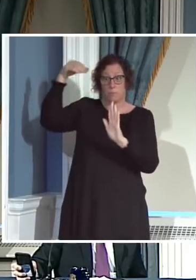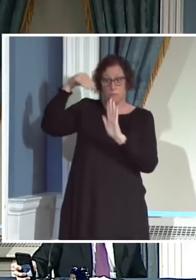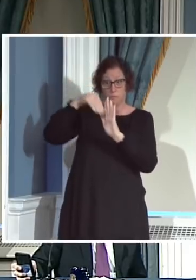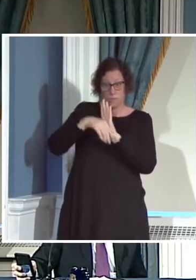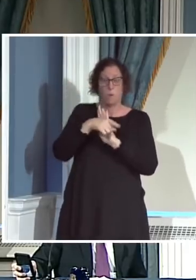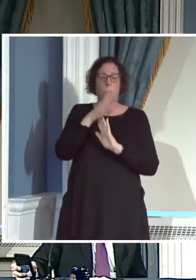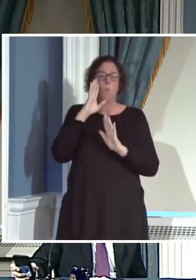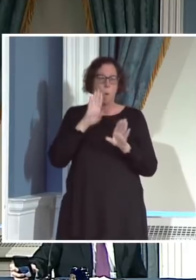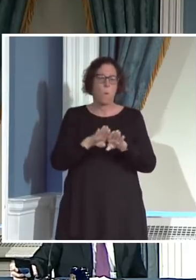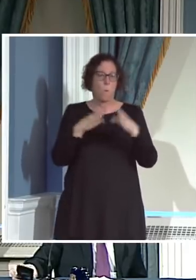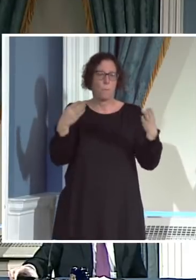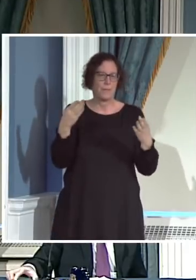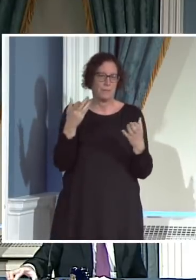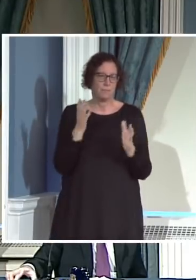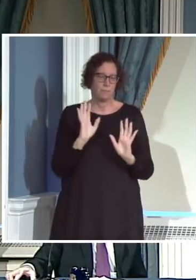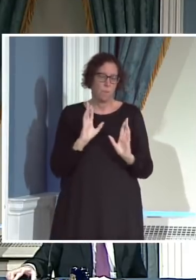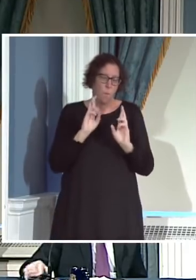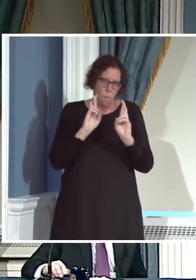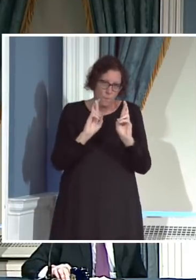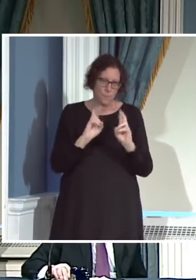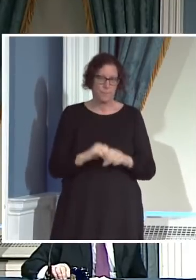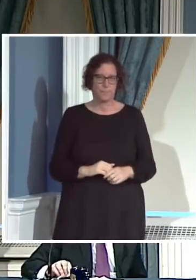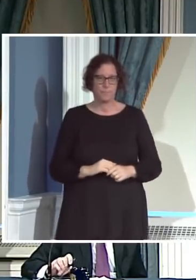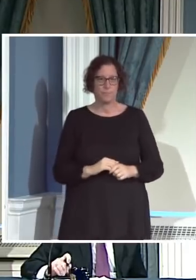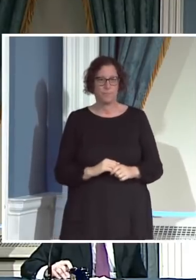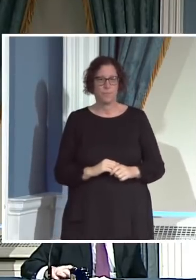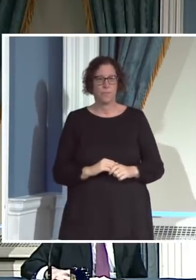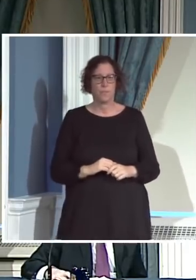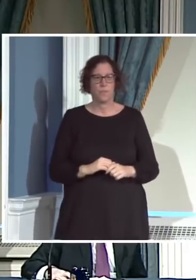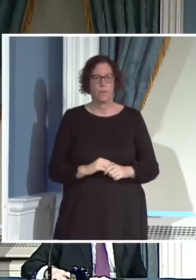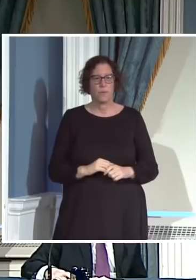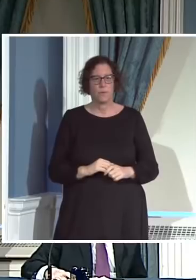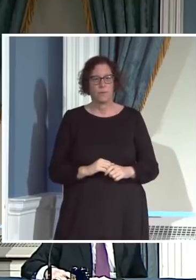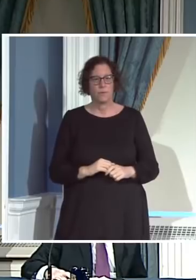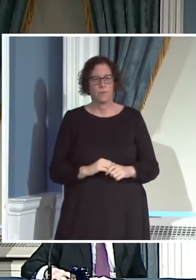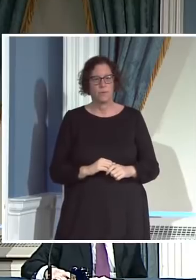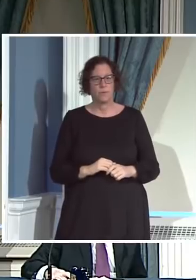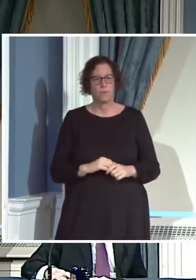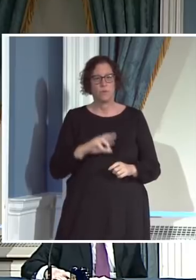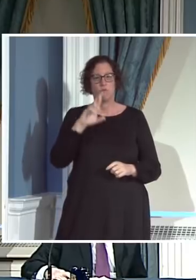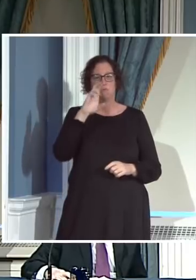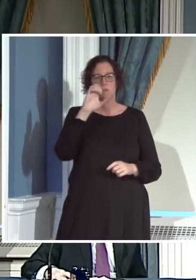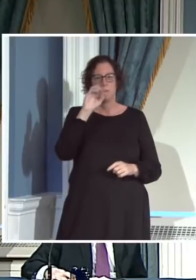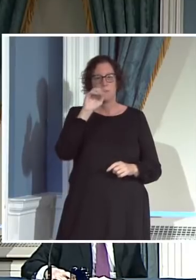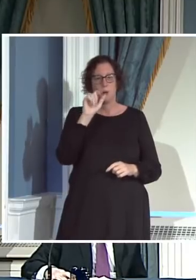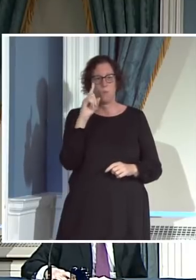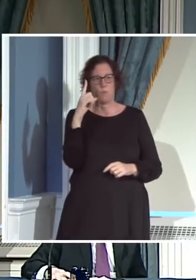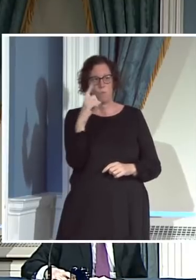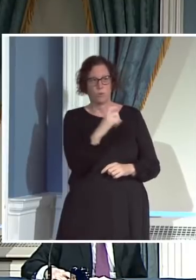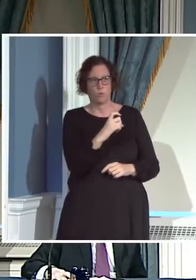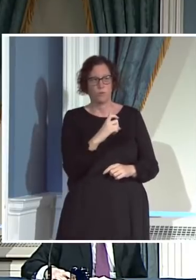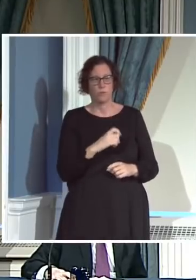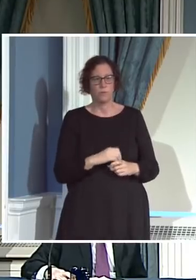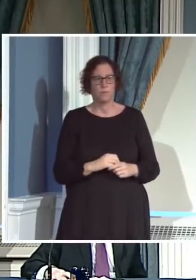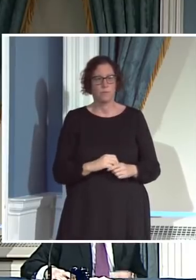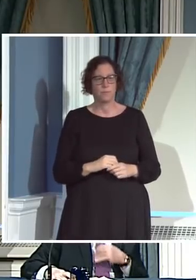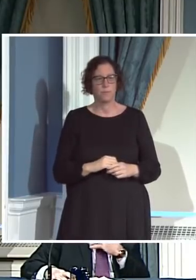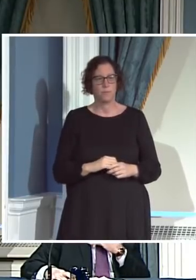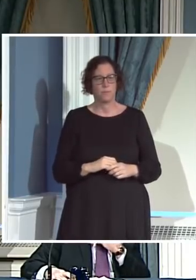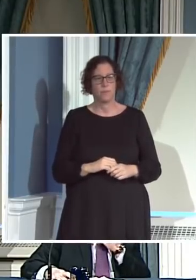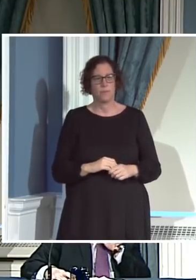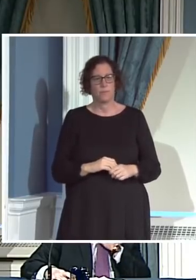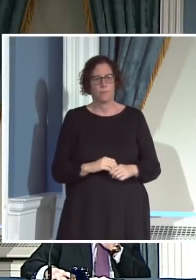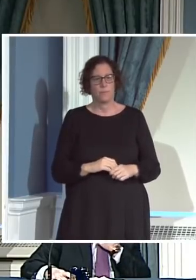Hi, Mr. Mayor. Can you hear me? Yes, Rima. Okay. So as you know, the